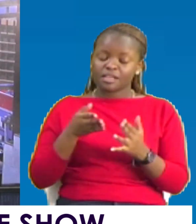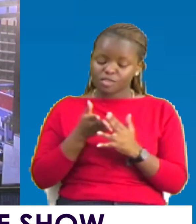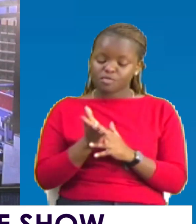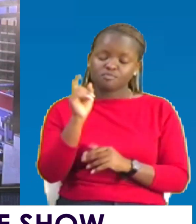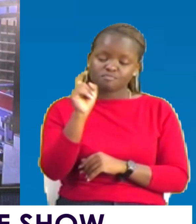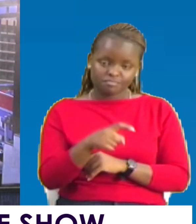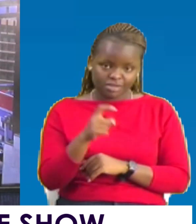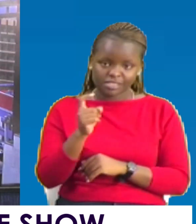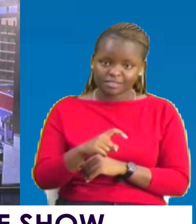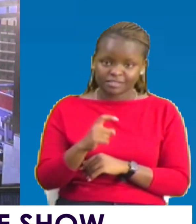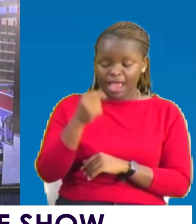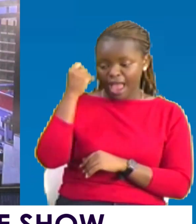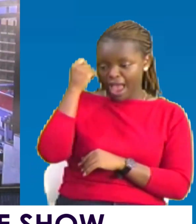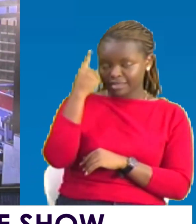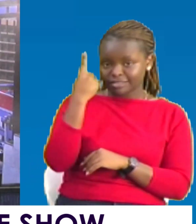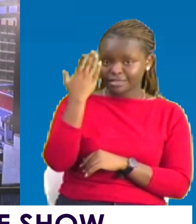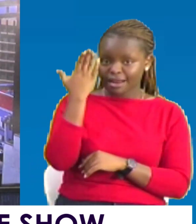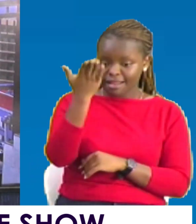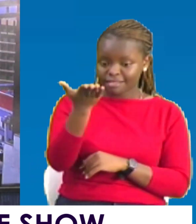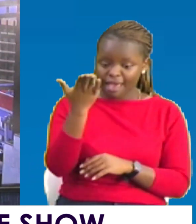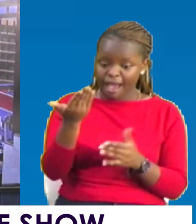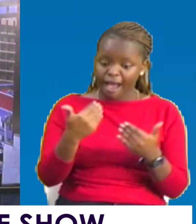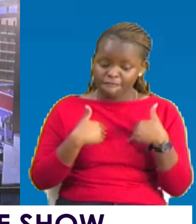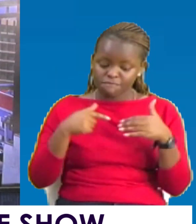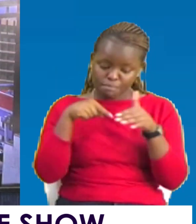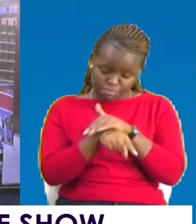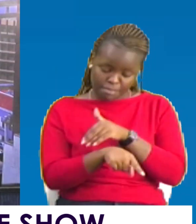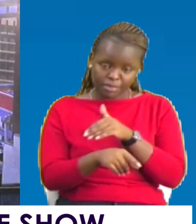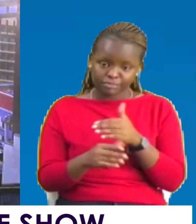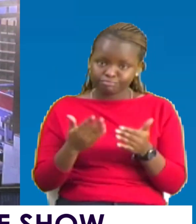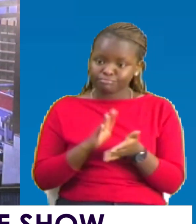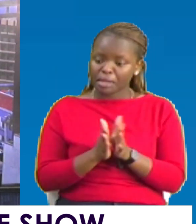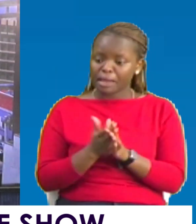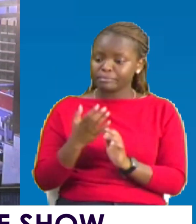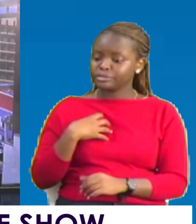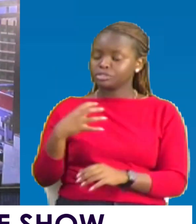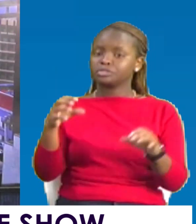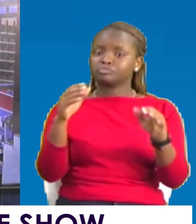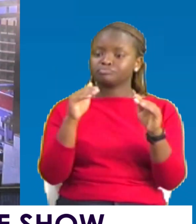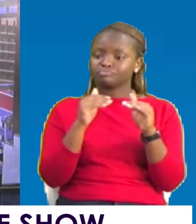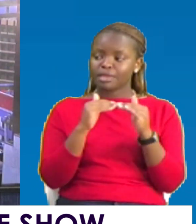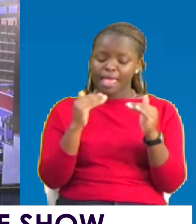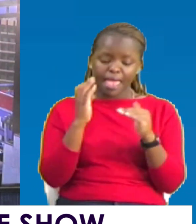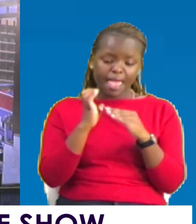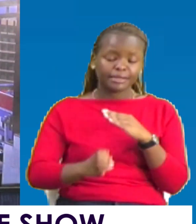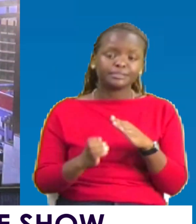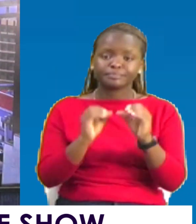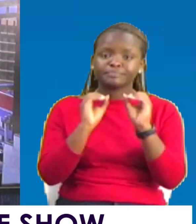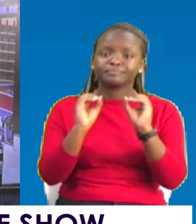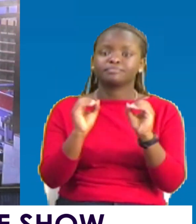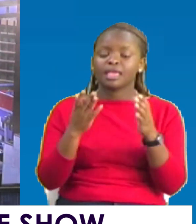you me. Understand that there is something deeper than just becoming rich. There are things that brought men